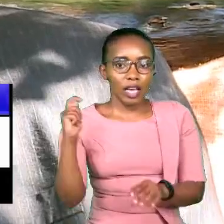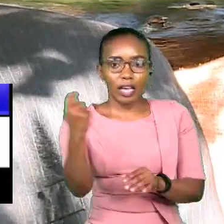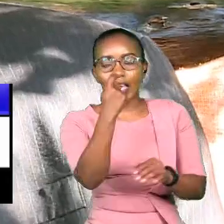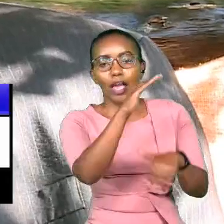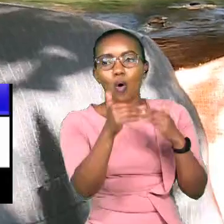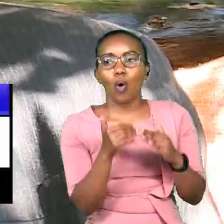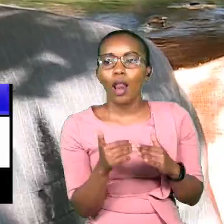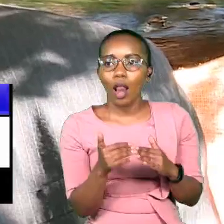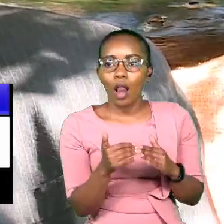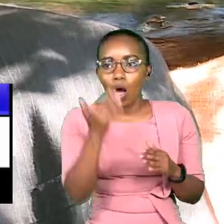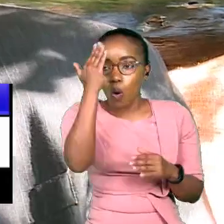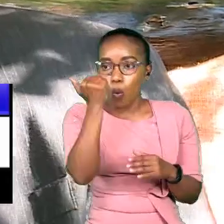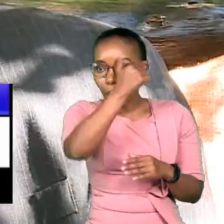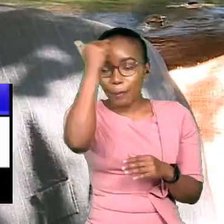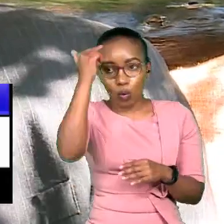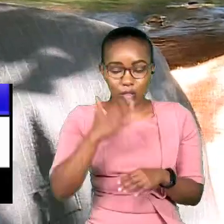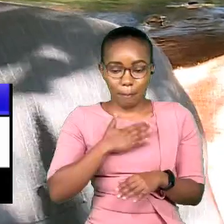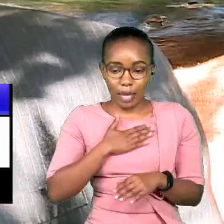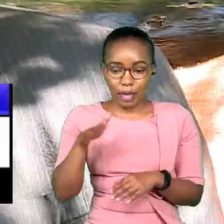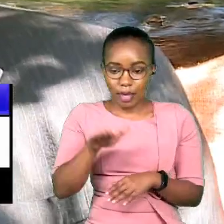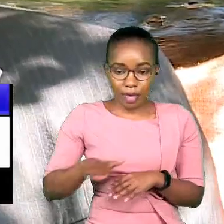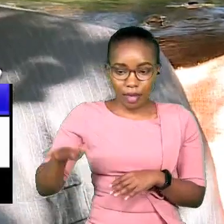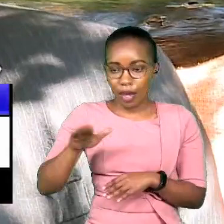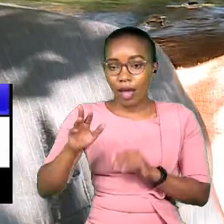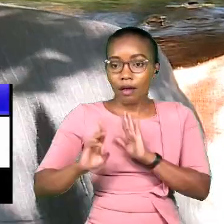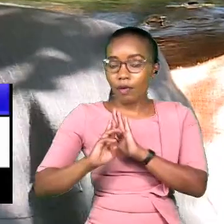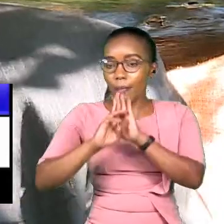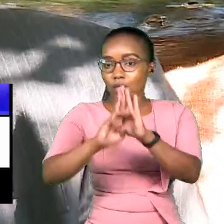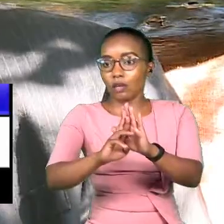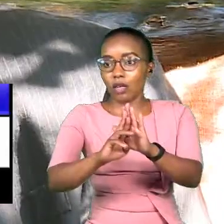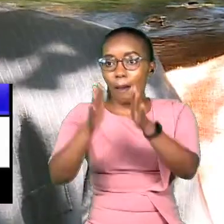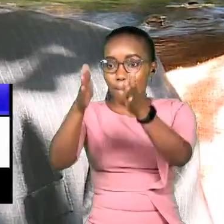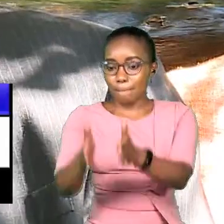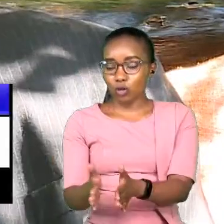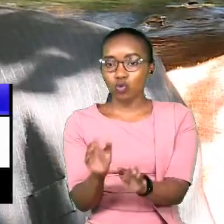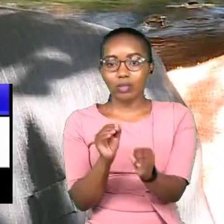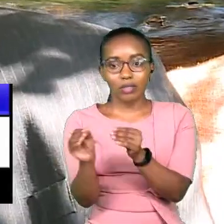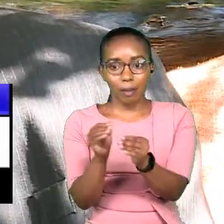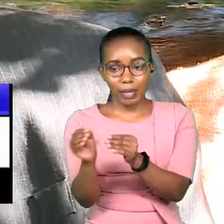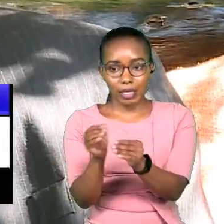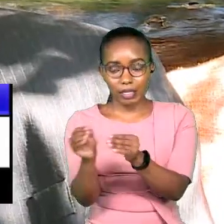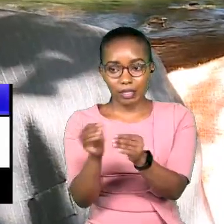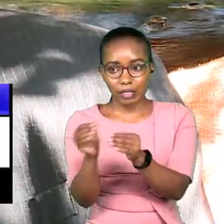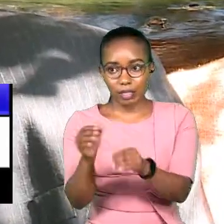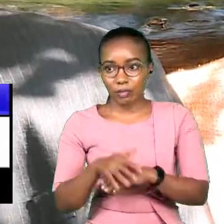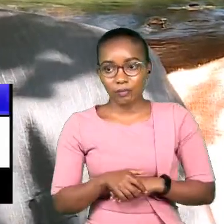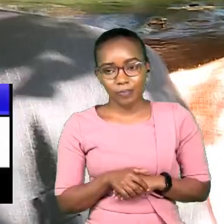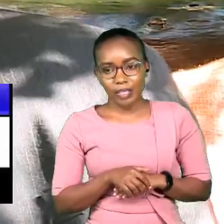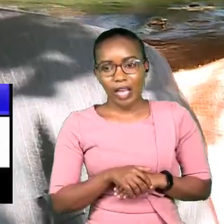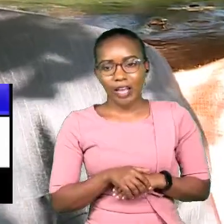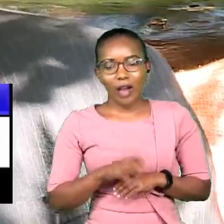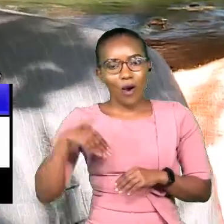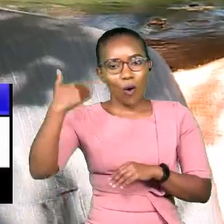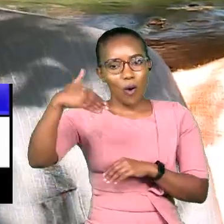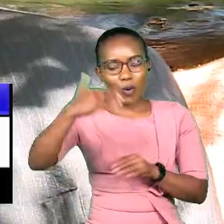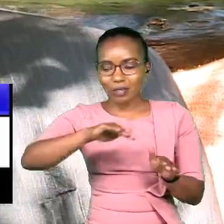whole, because my constituency represents persons living with disability that have been disenfranchised.